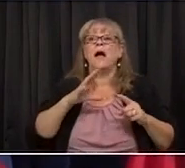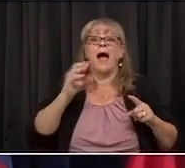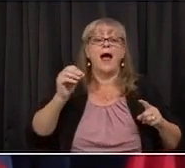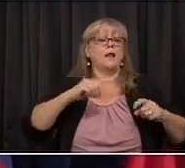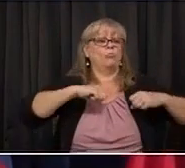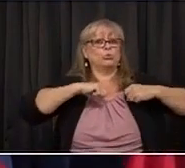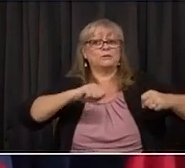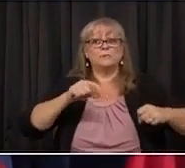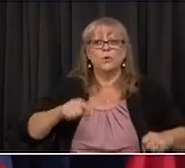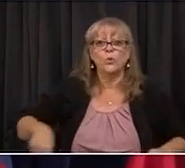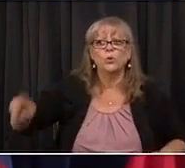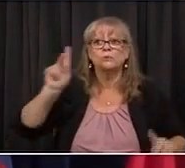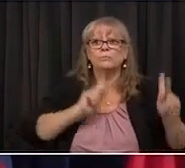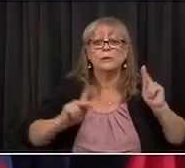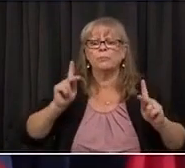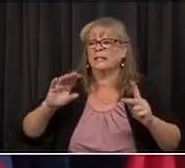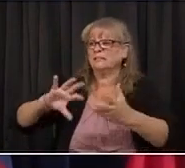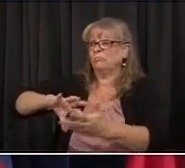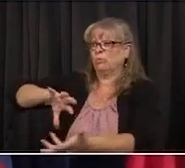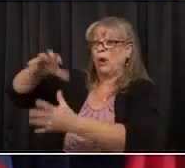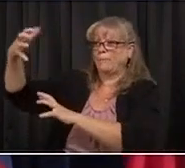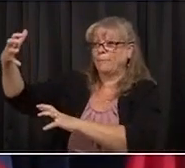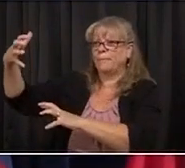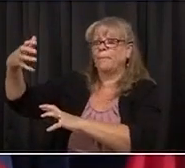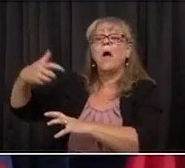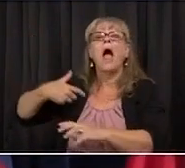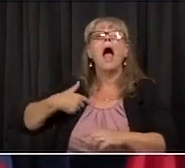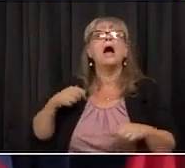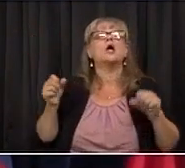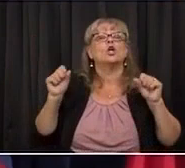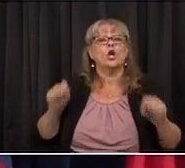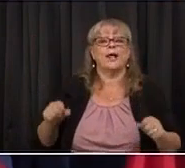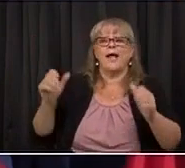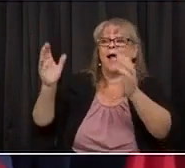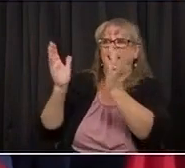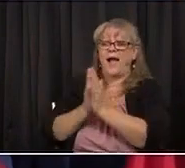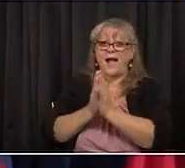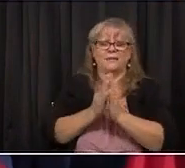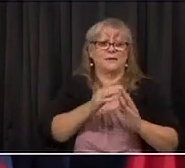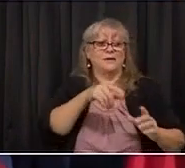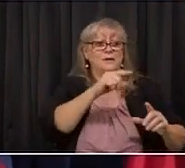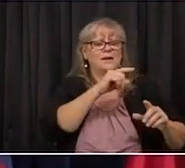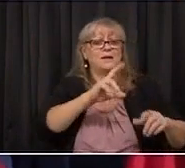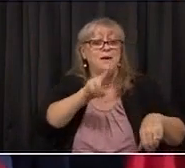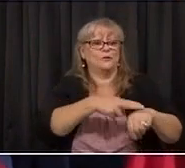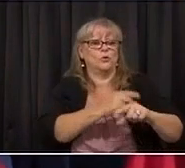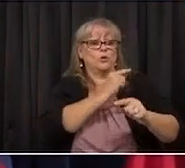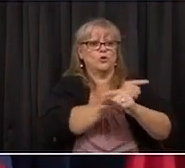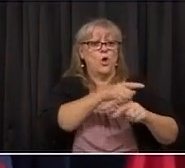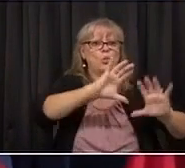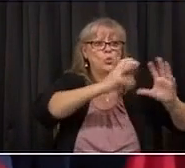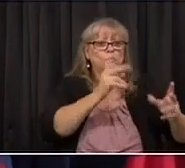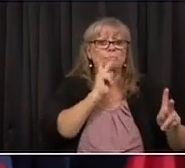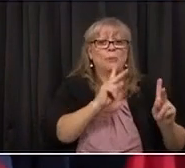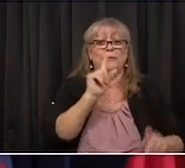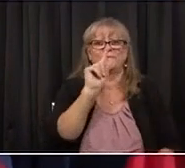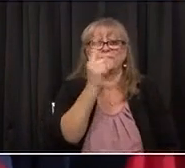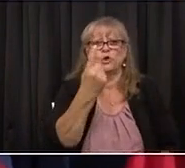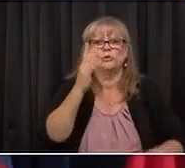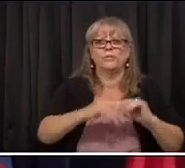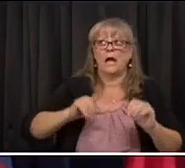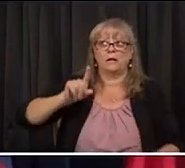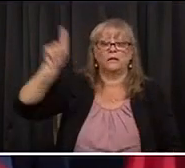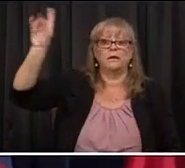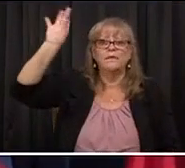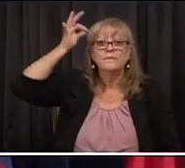the National Guard resources to do that before I would call for troops that are not under my command. That would be a last